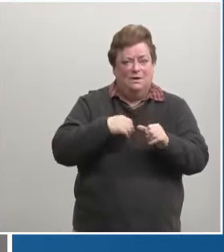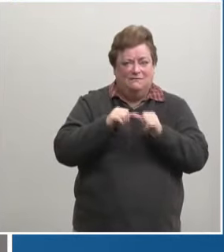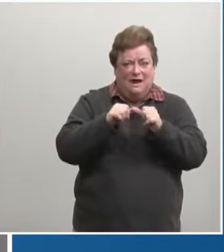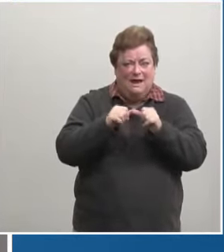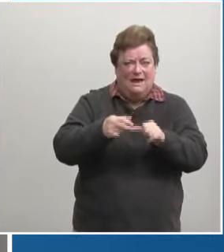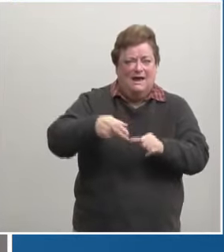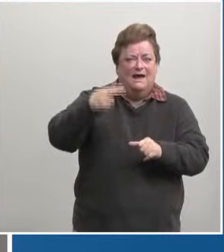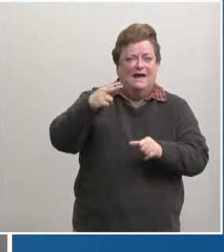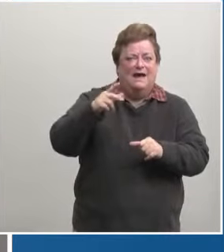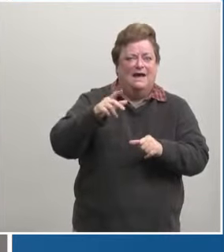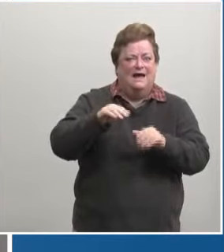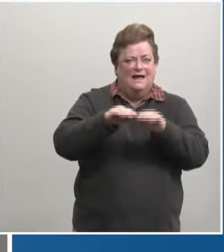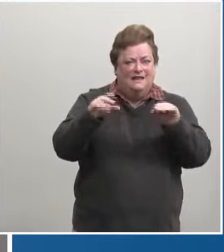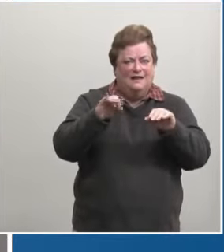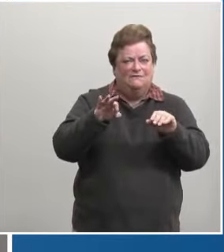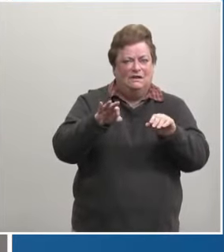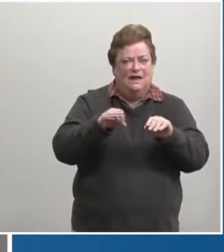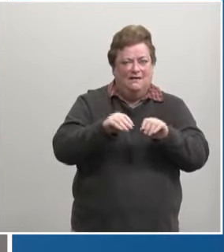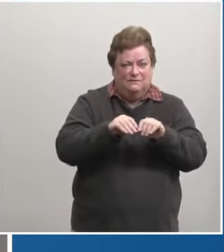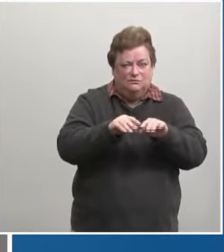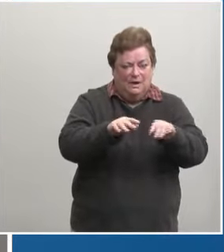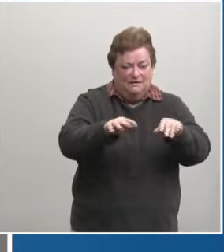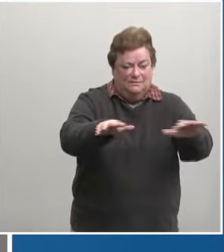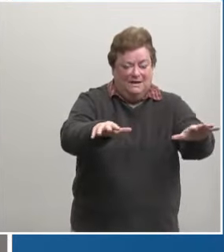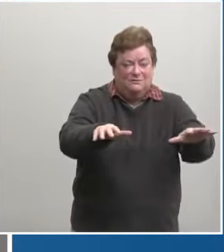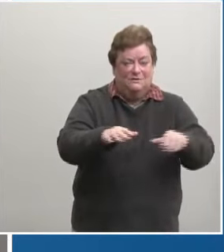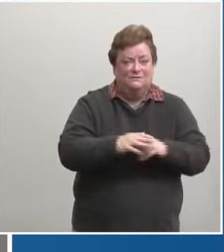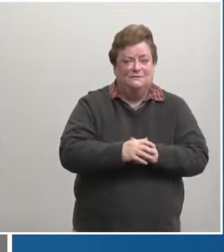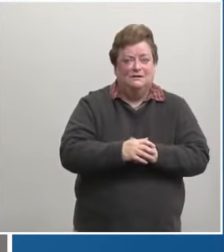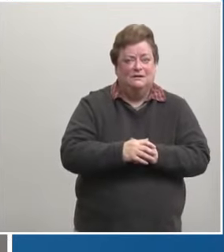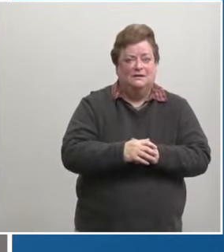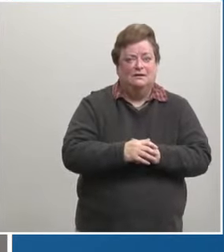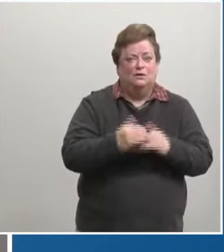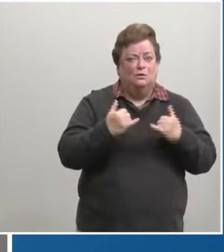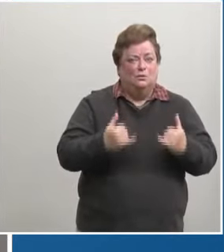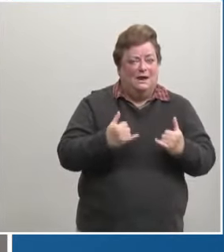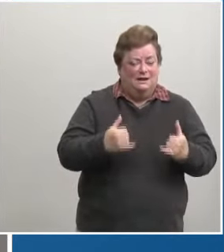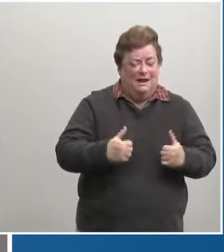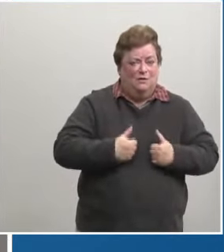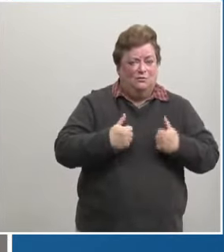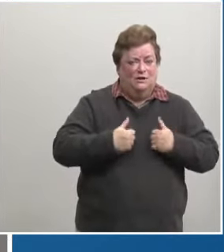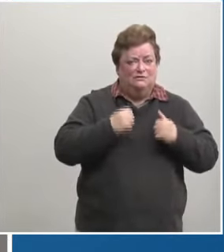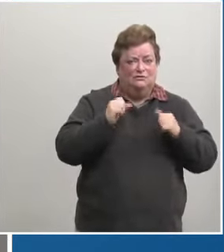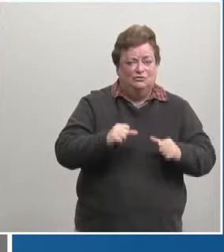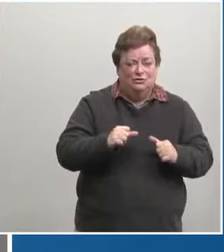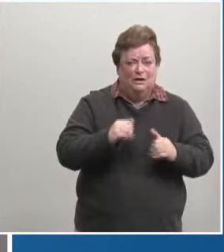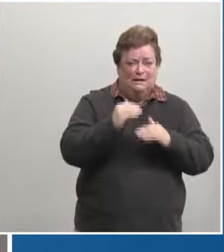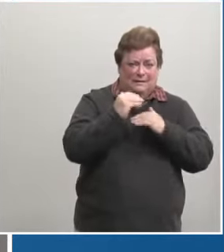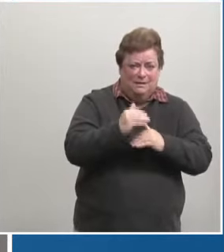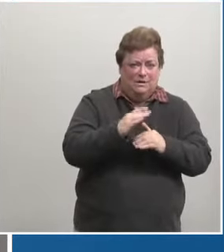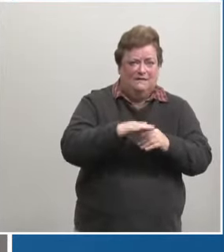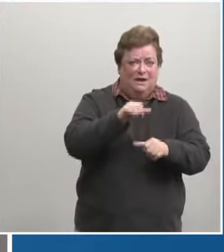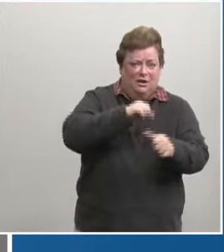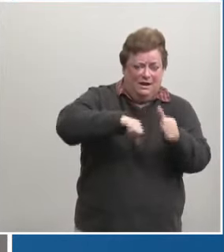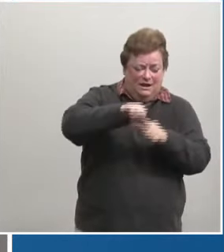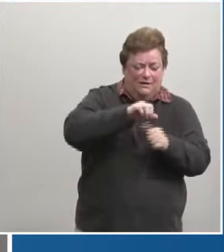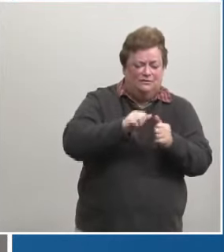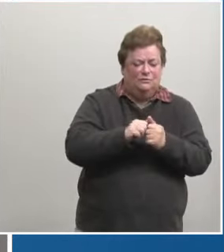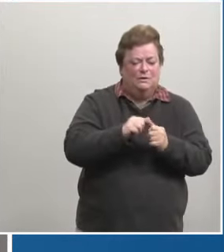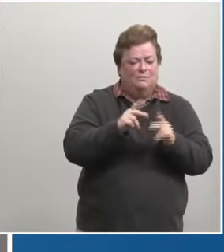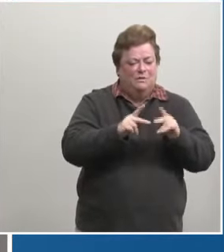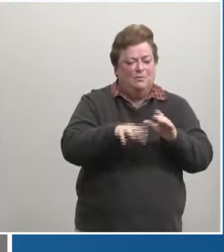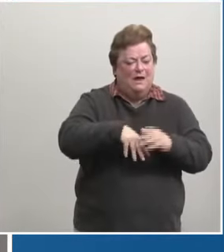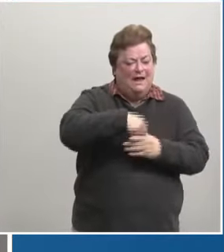high level of transmission of the virus. At this level, residents should continue to limit interactions with those from outside